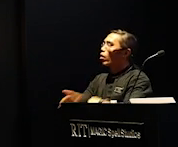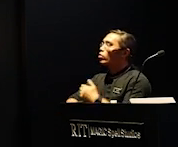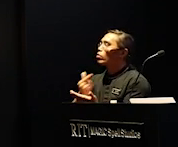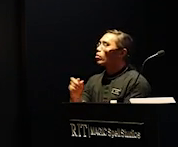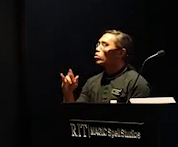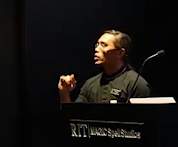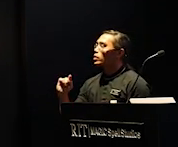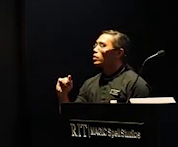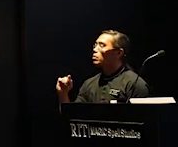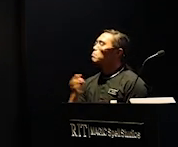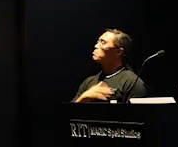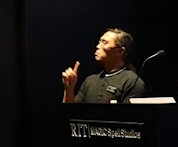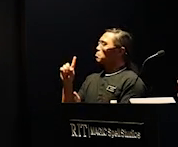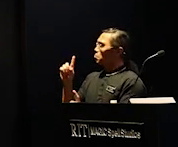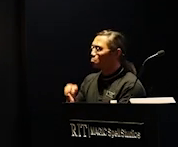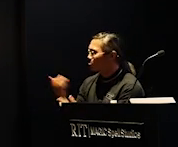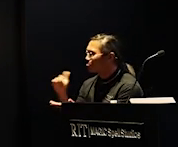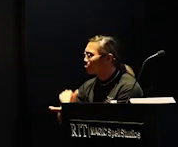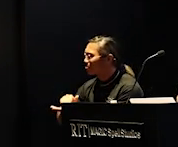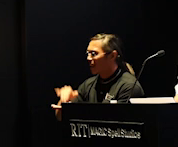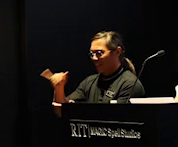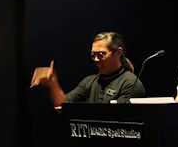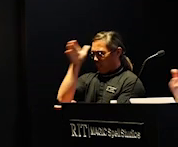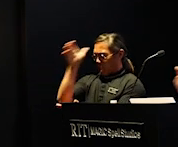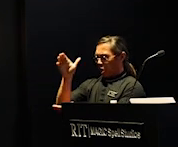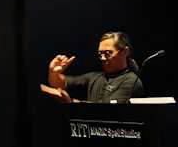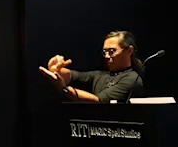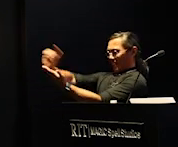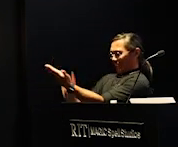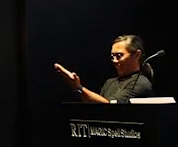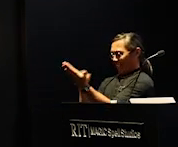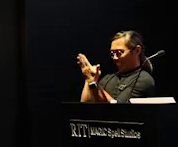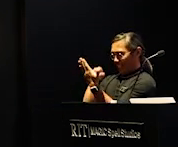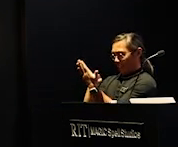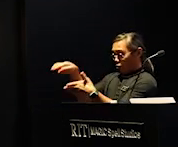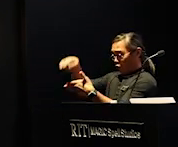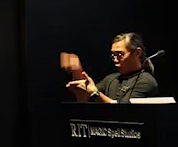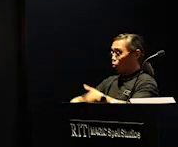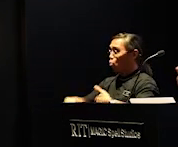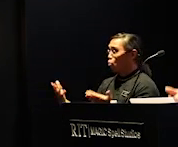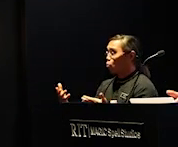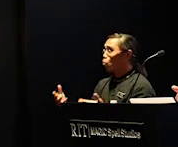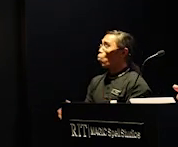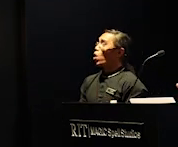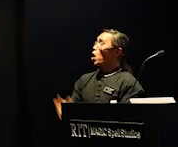Does design always have to be a thing? Is the product always something that you hold? Is it always a backpack? Is it always a phone case? And of course the answer is not.